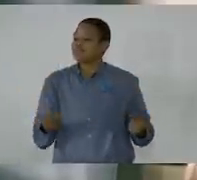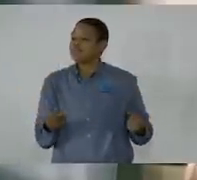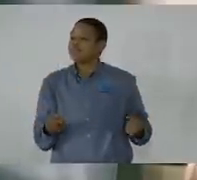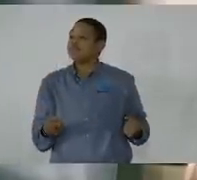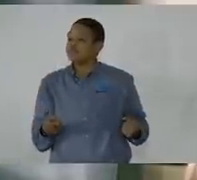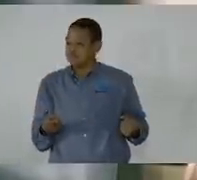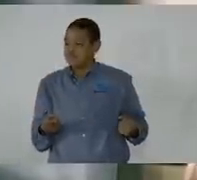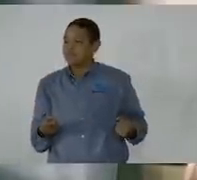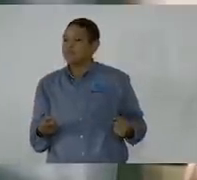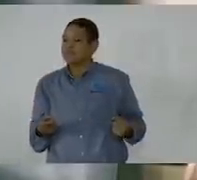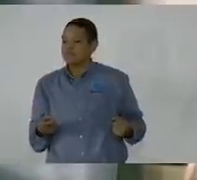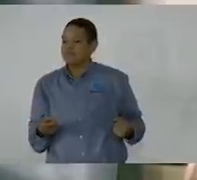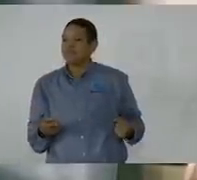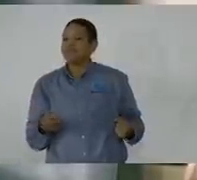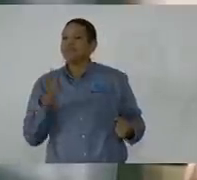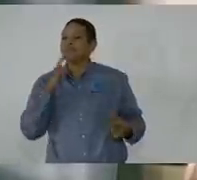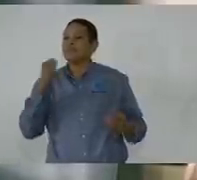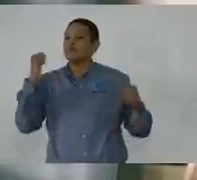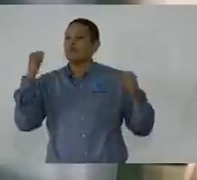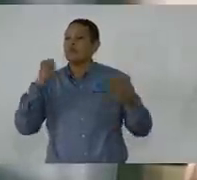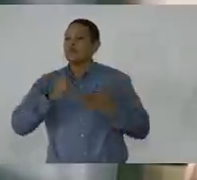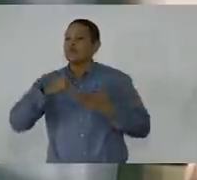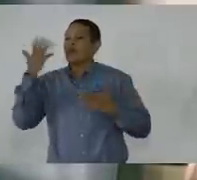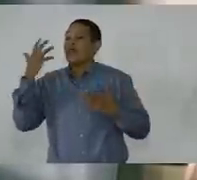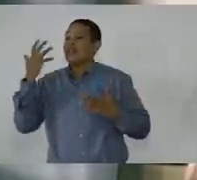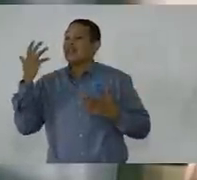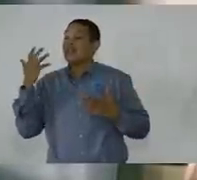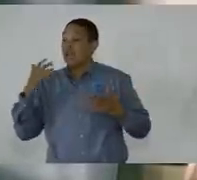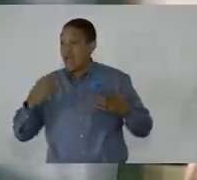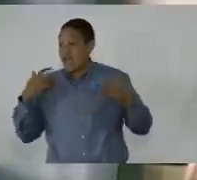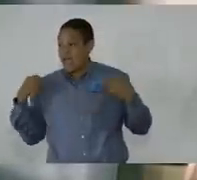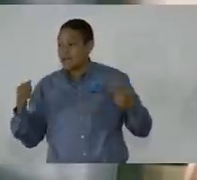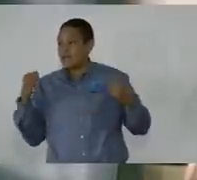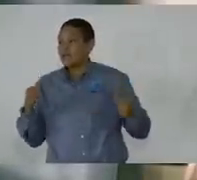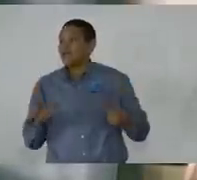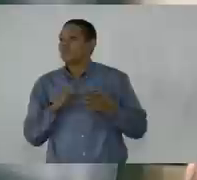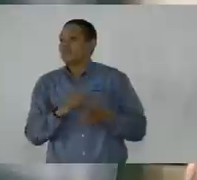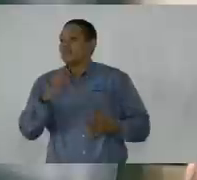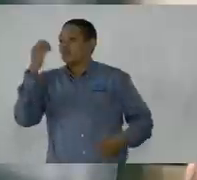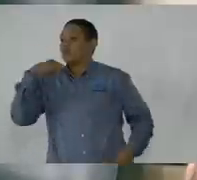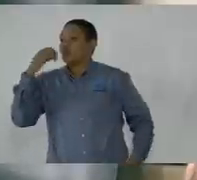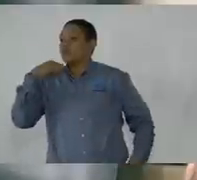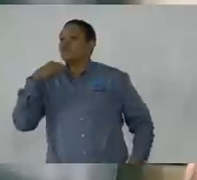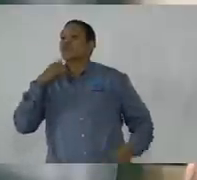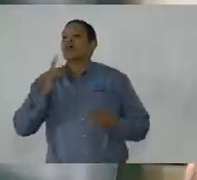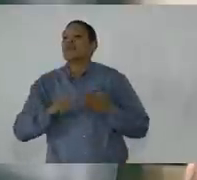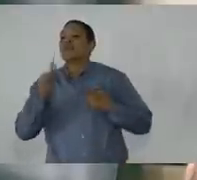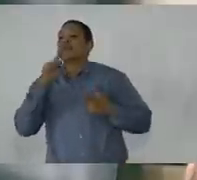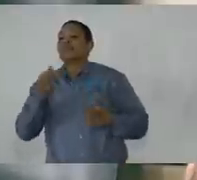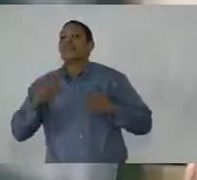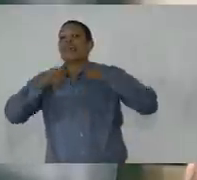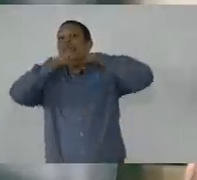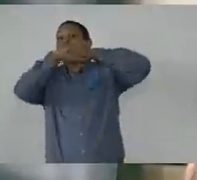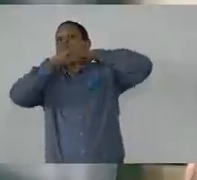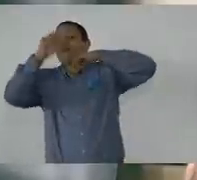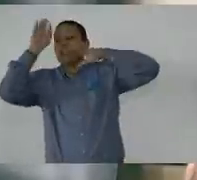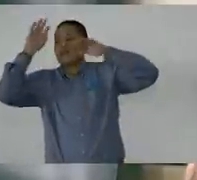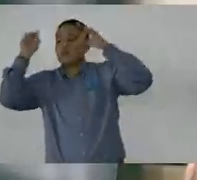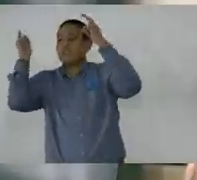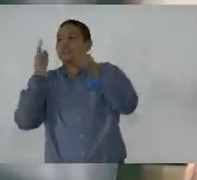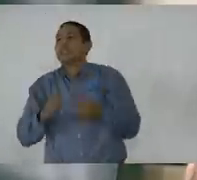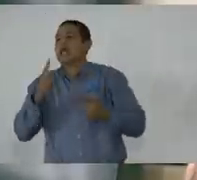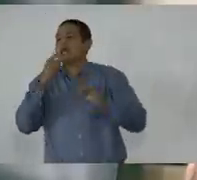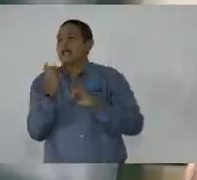jointly with the Ministry of Health and Wellness around the issues relating to nutrition. And the campaign will target